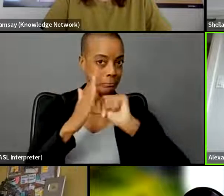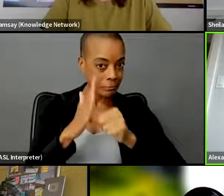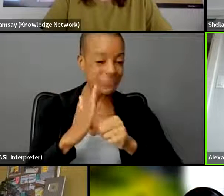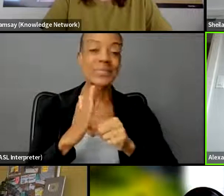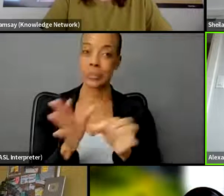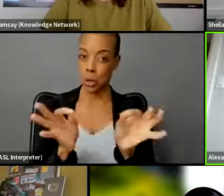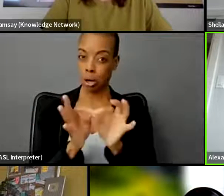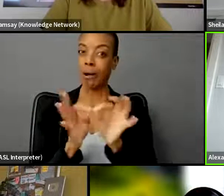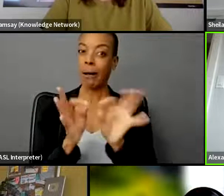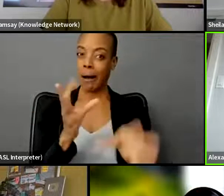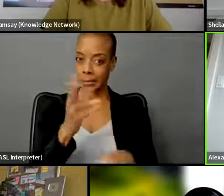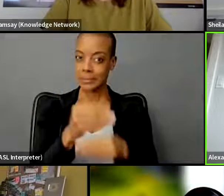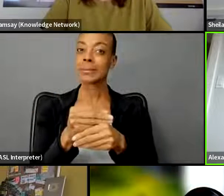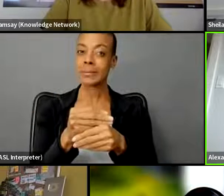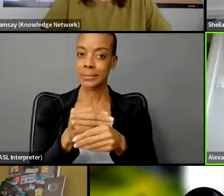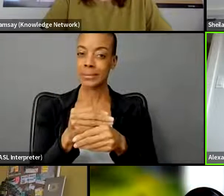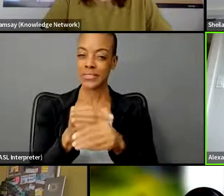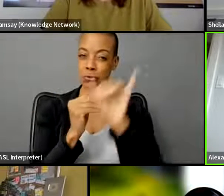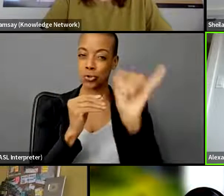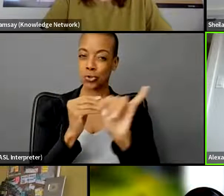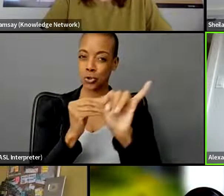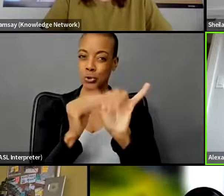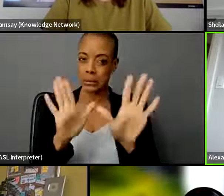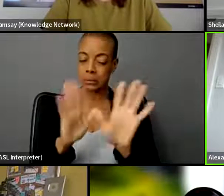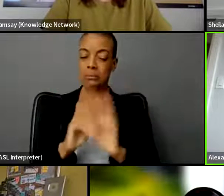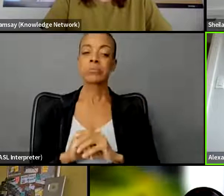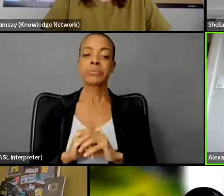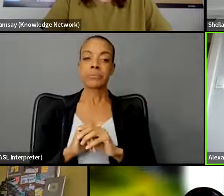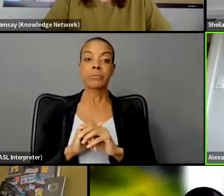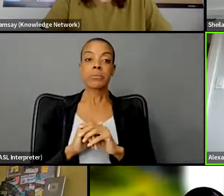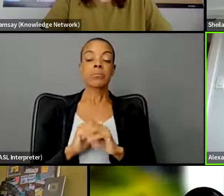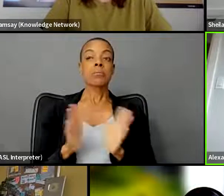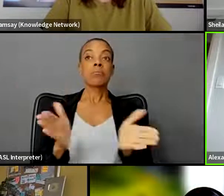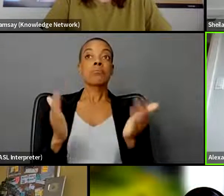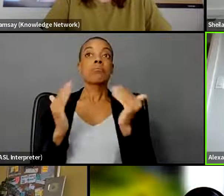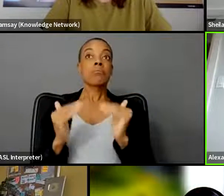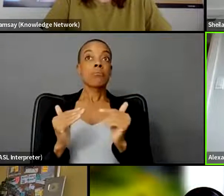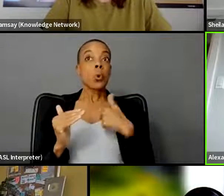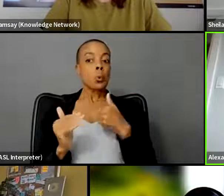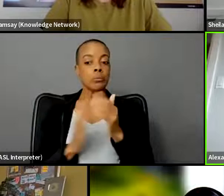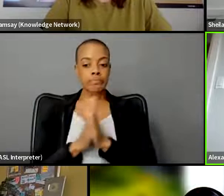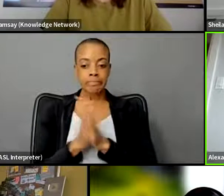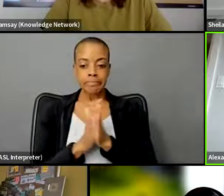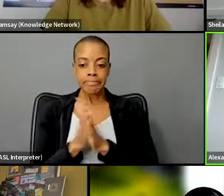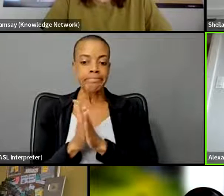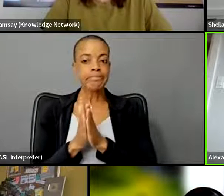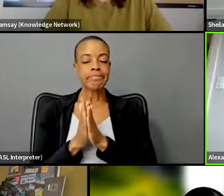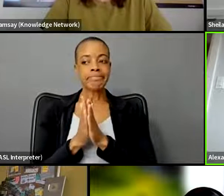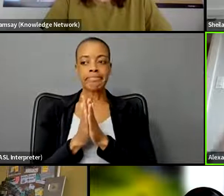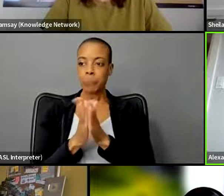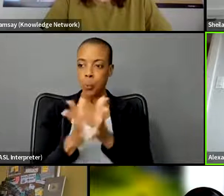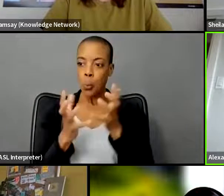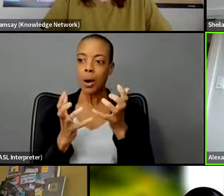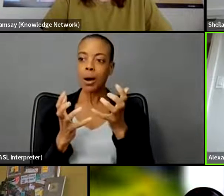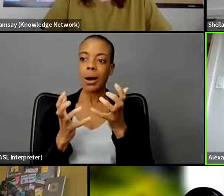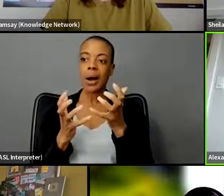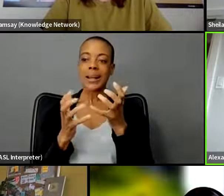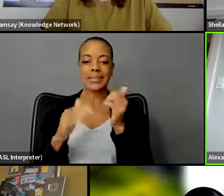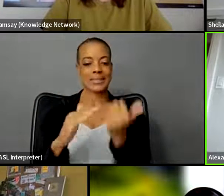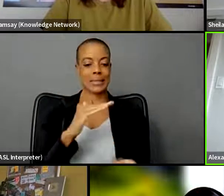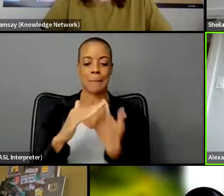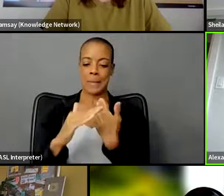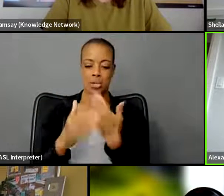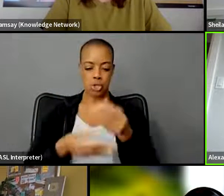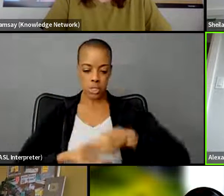cost associated with that. In terms of what we look for in a submission